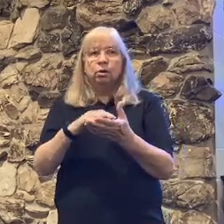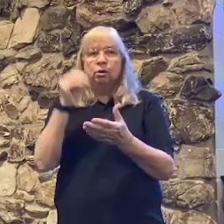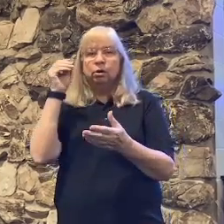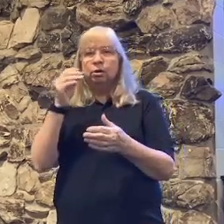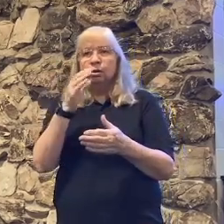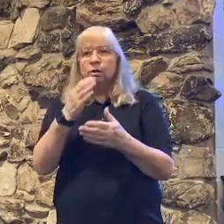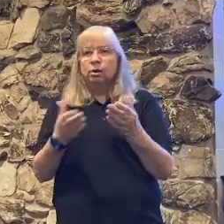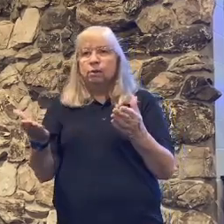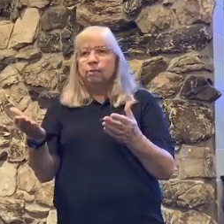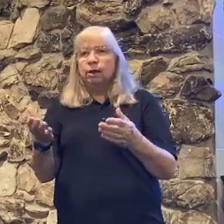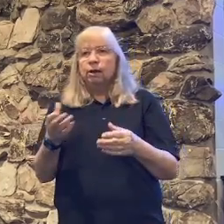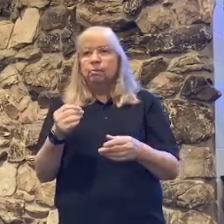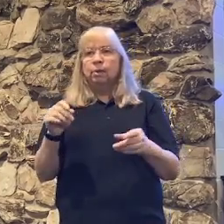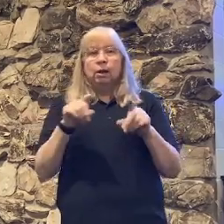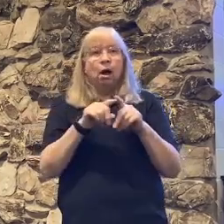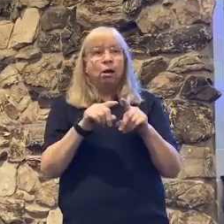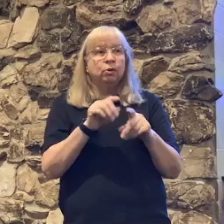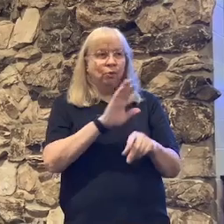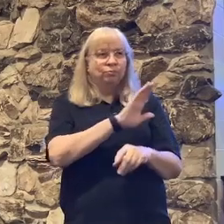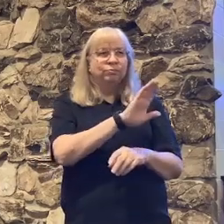also a teacher.